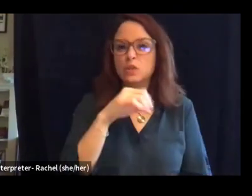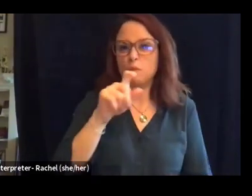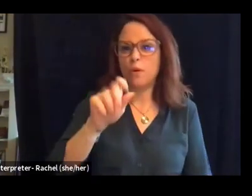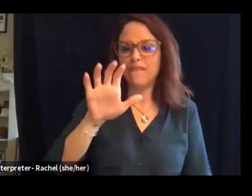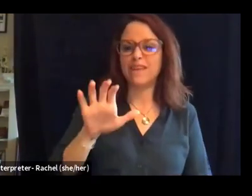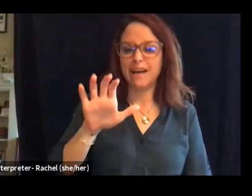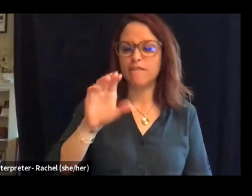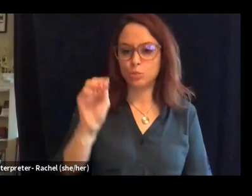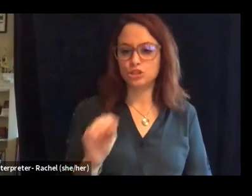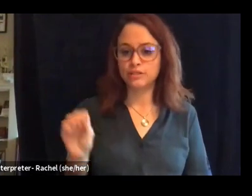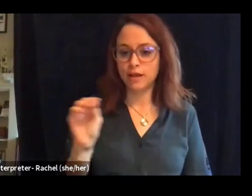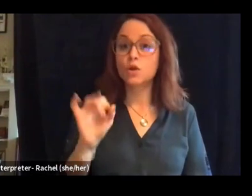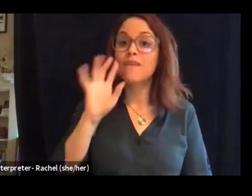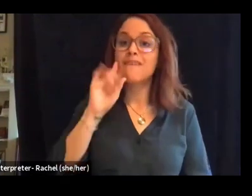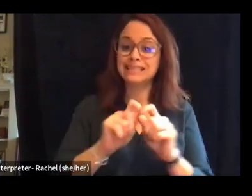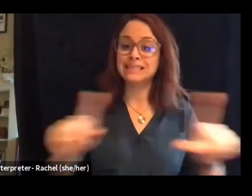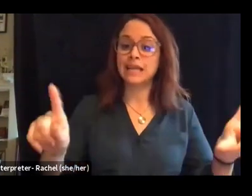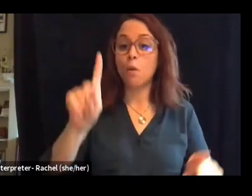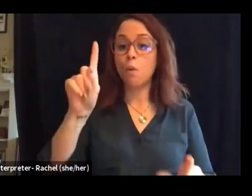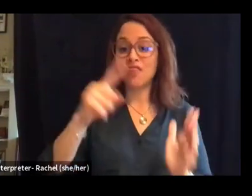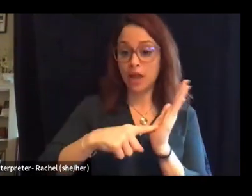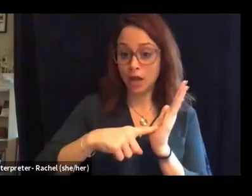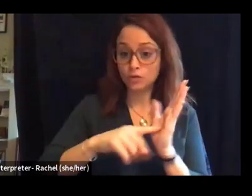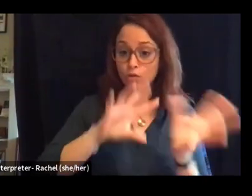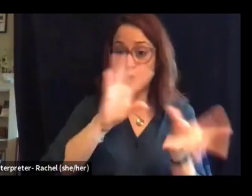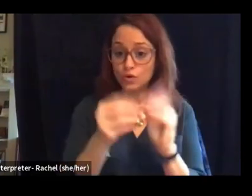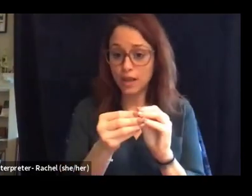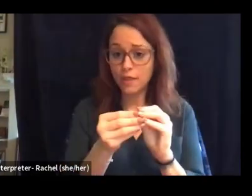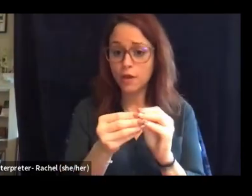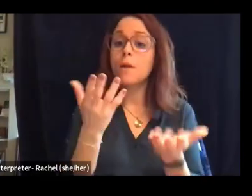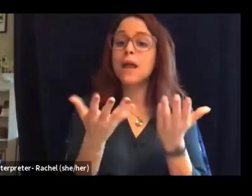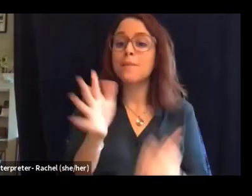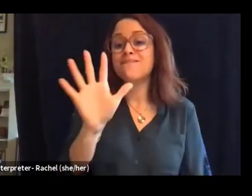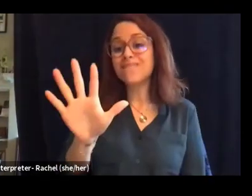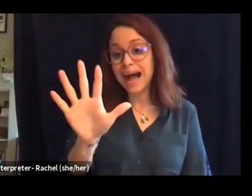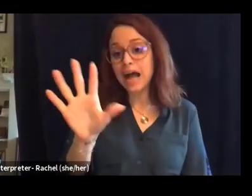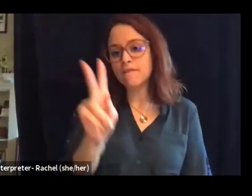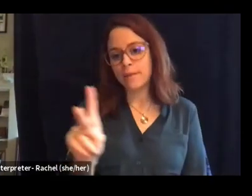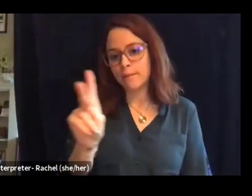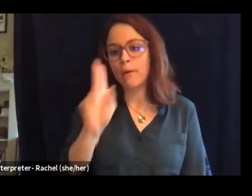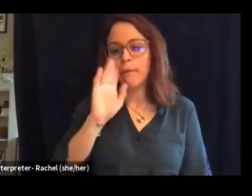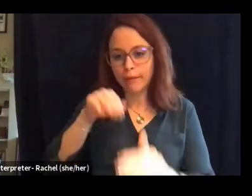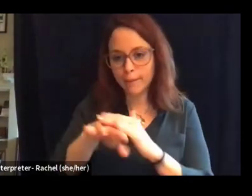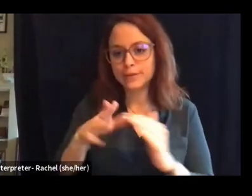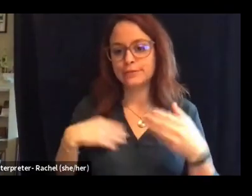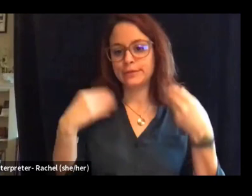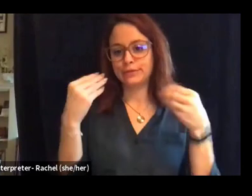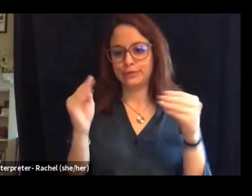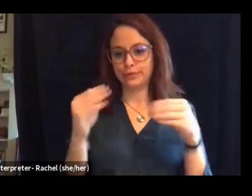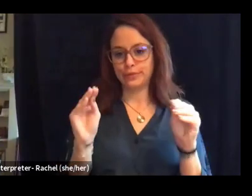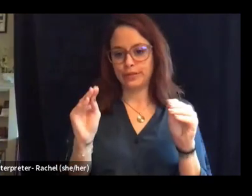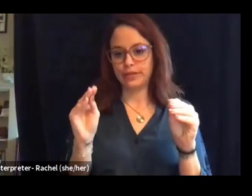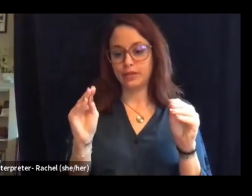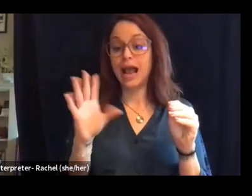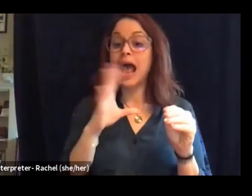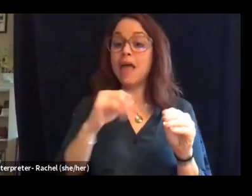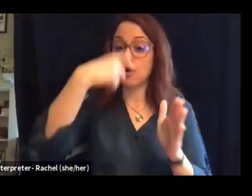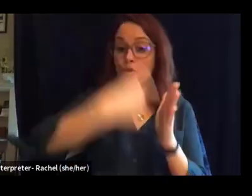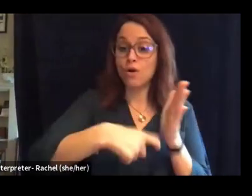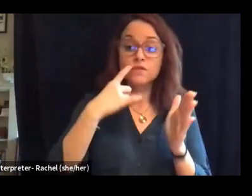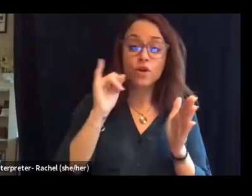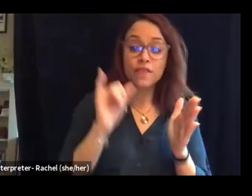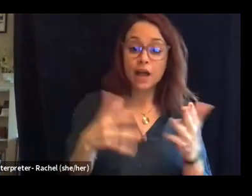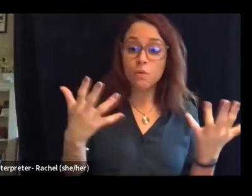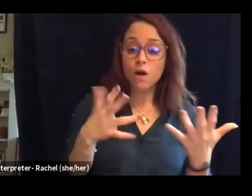send out 1,000 cards, maybe I'm going to get 5 people, and the resulting cost for that is going to